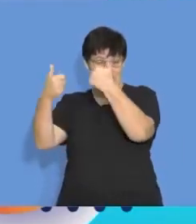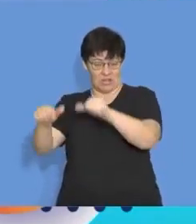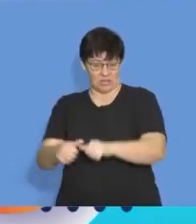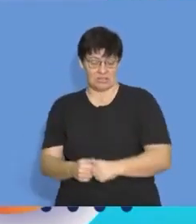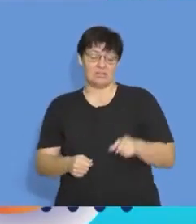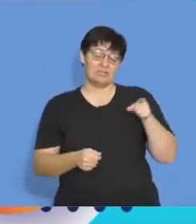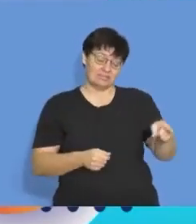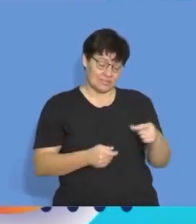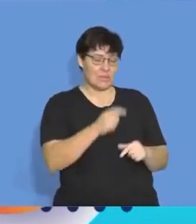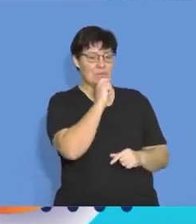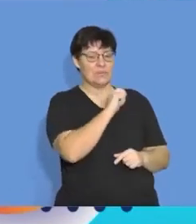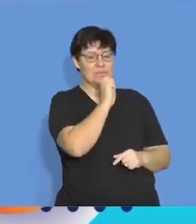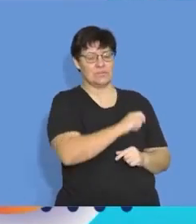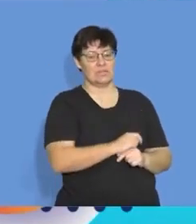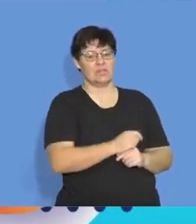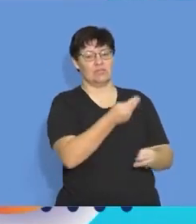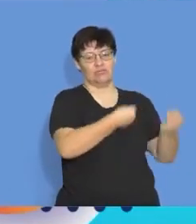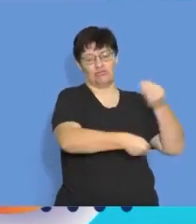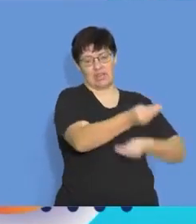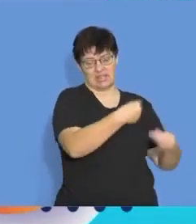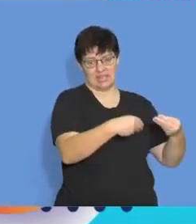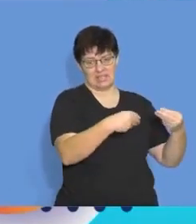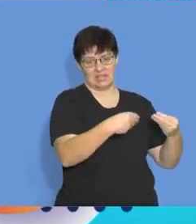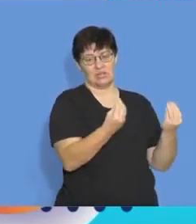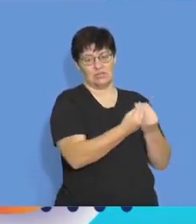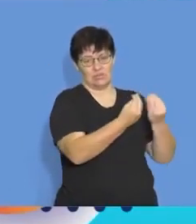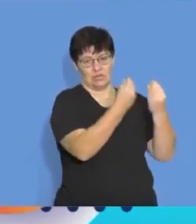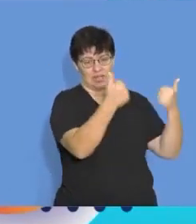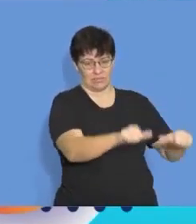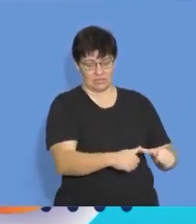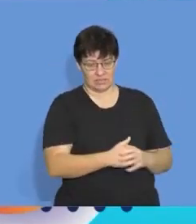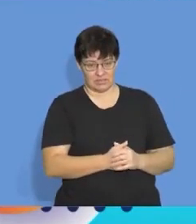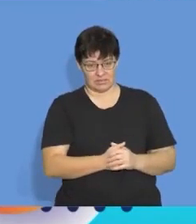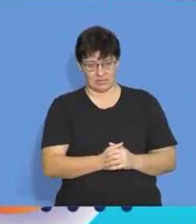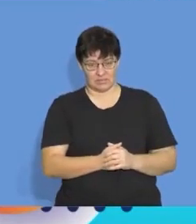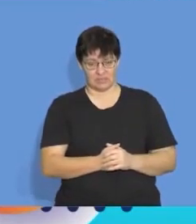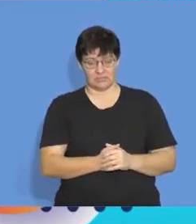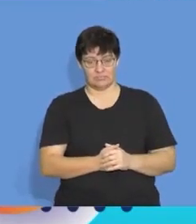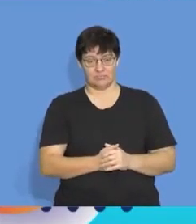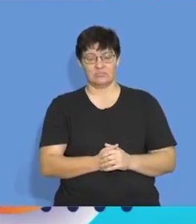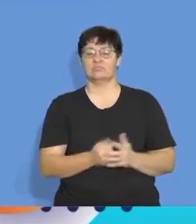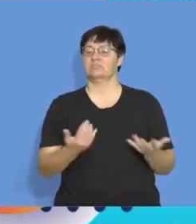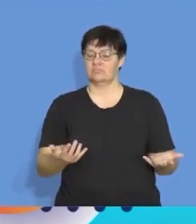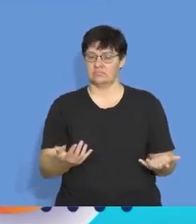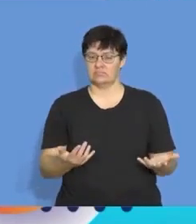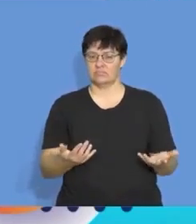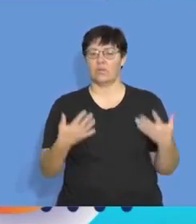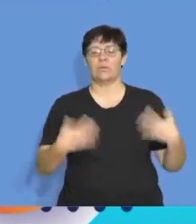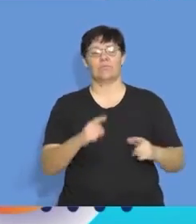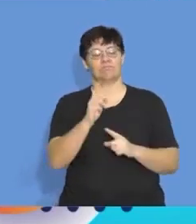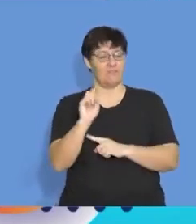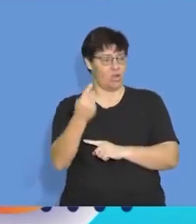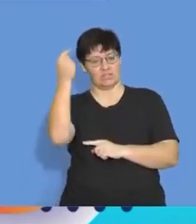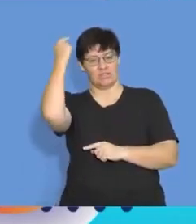for perpetual, you are using the trading stock account. That should be uppermost in your